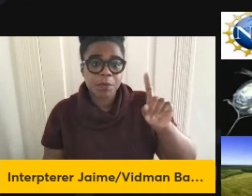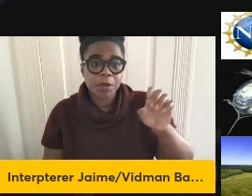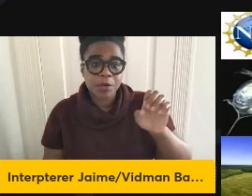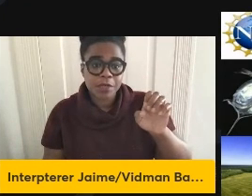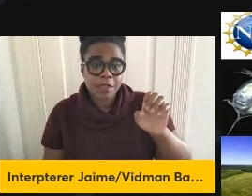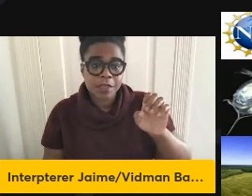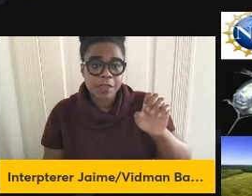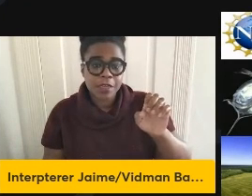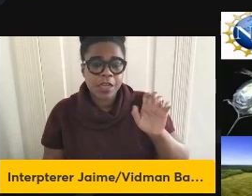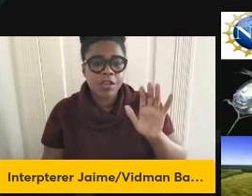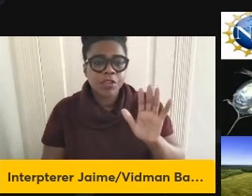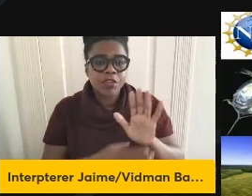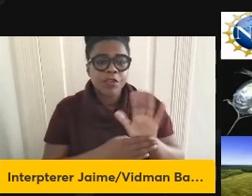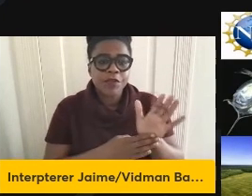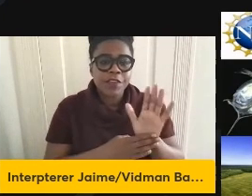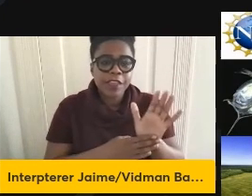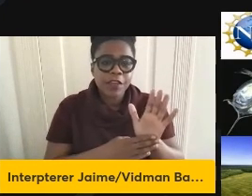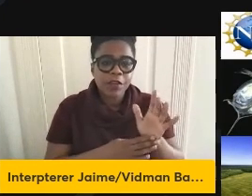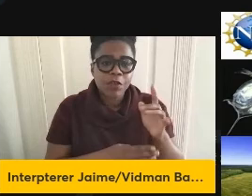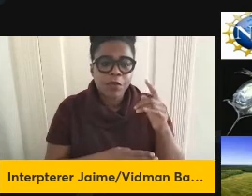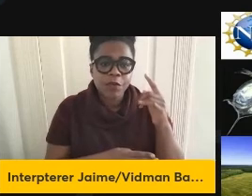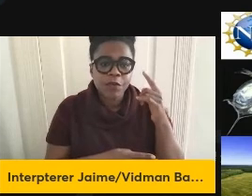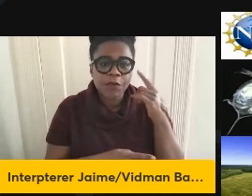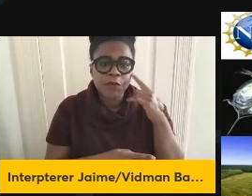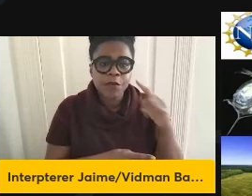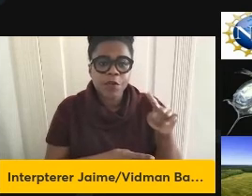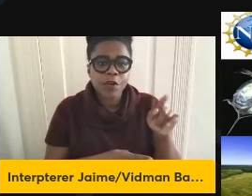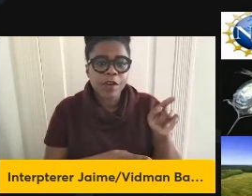Is the video on Hopin?